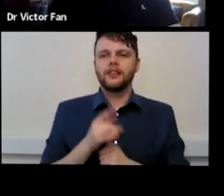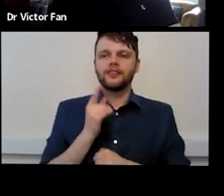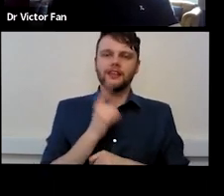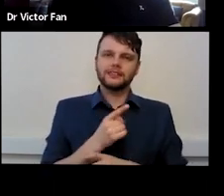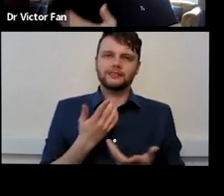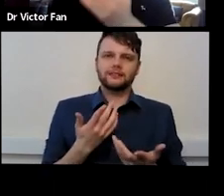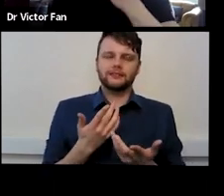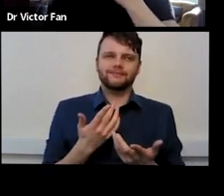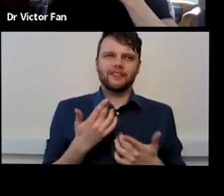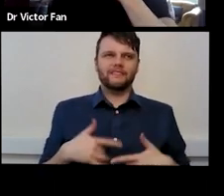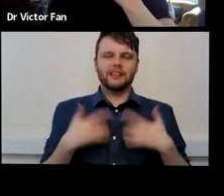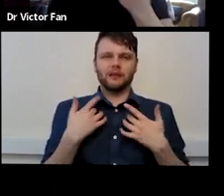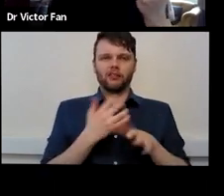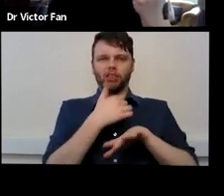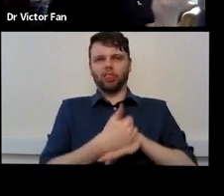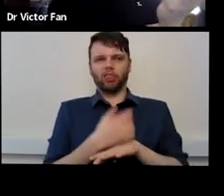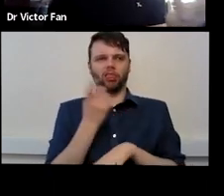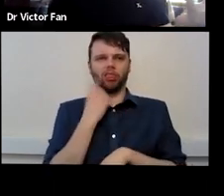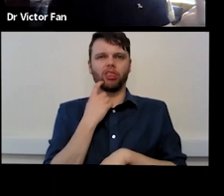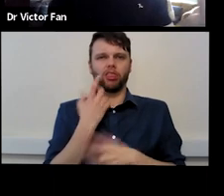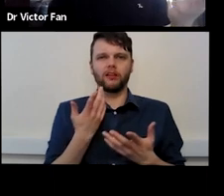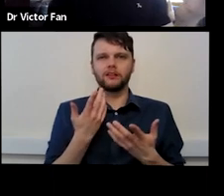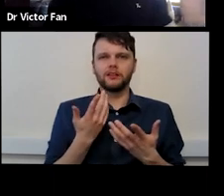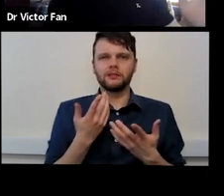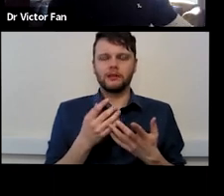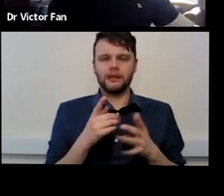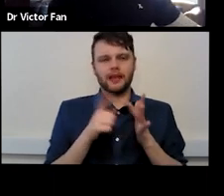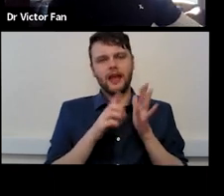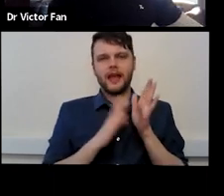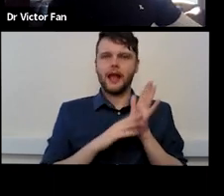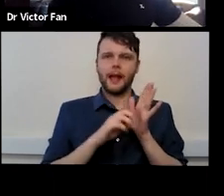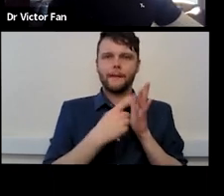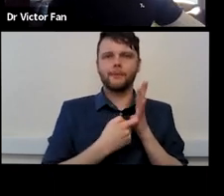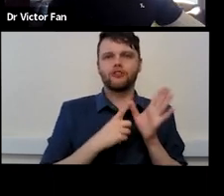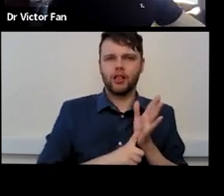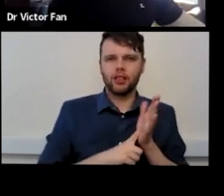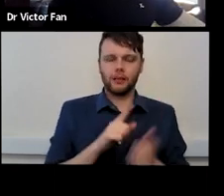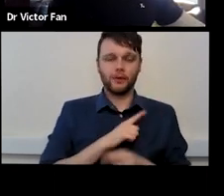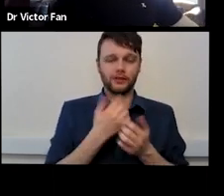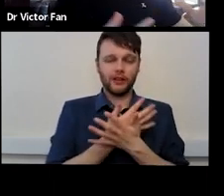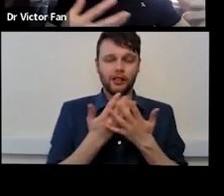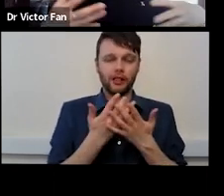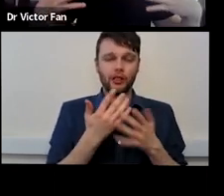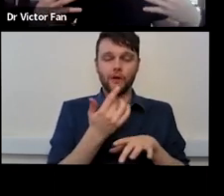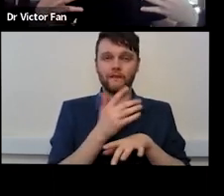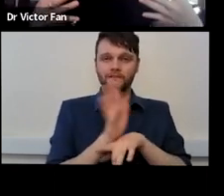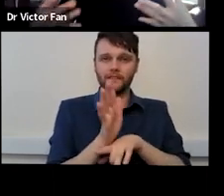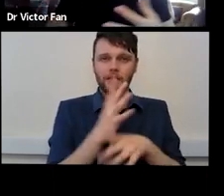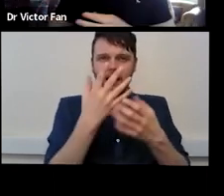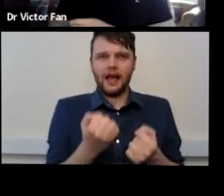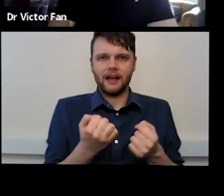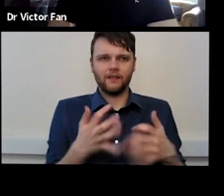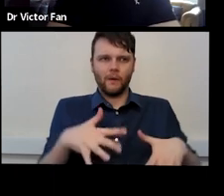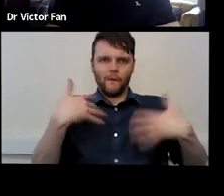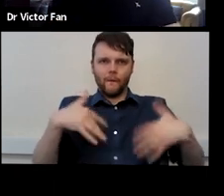considered unsophisticated and even immoral, because a lot of those films featured, as I said, like